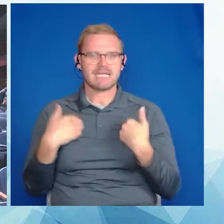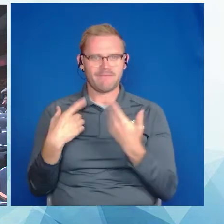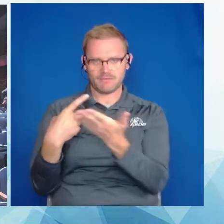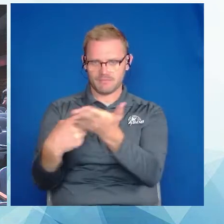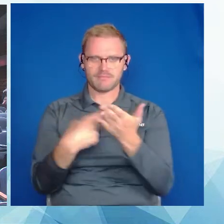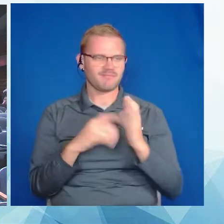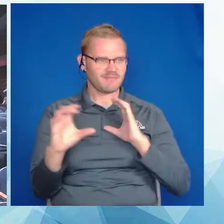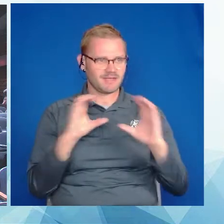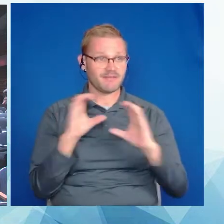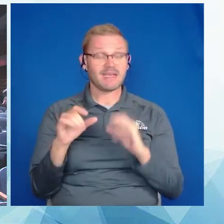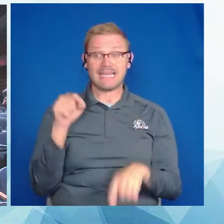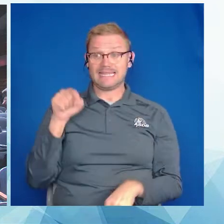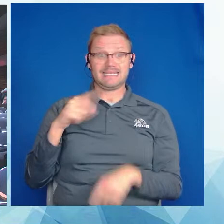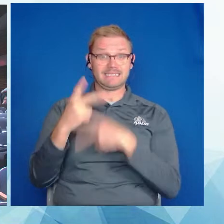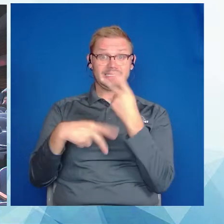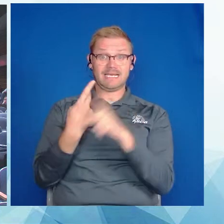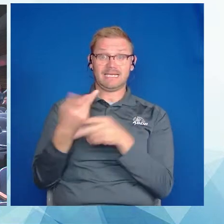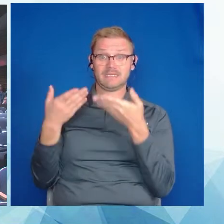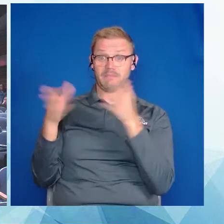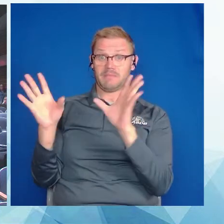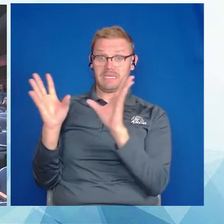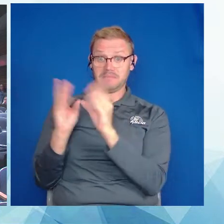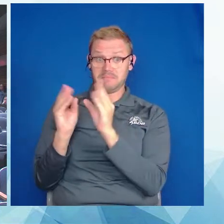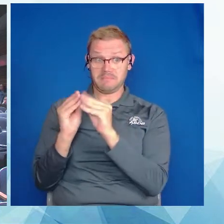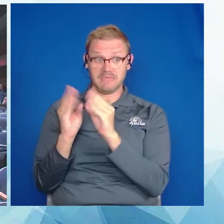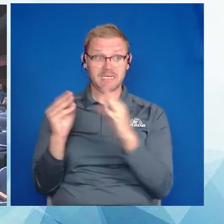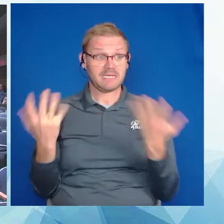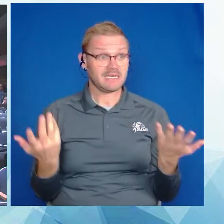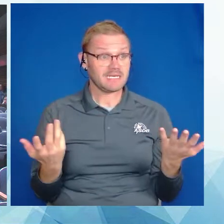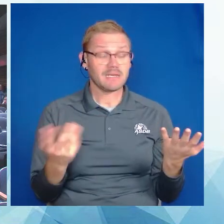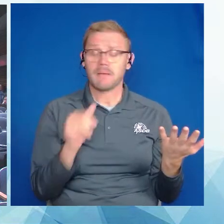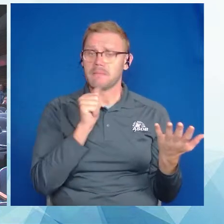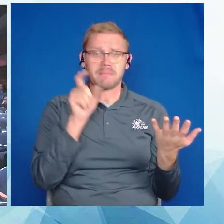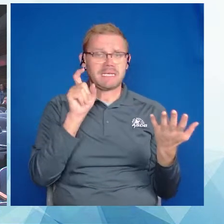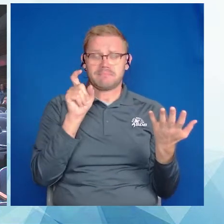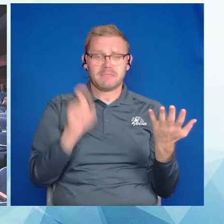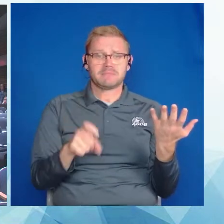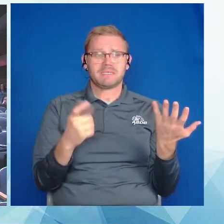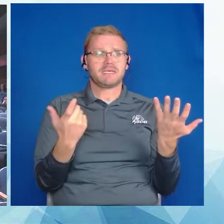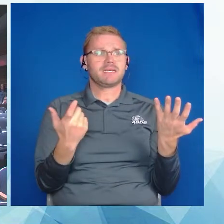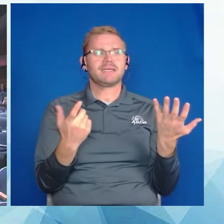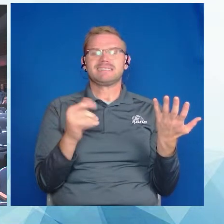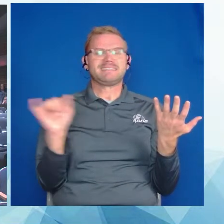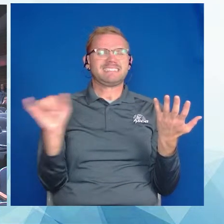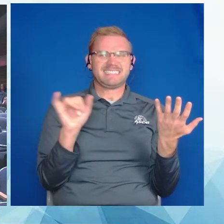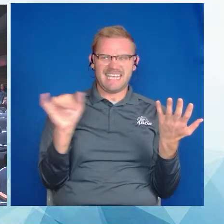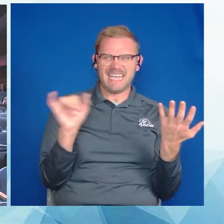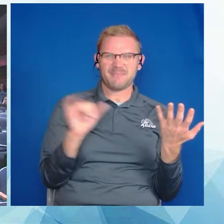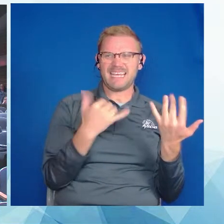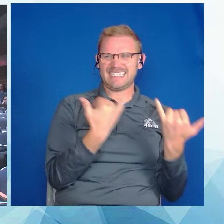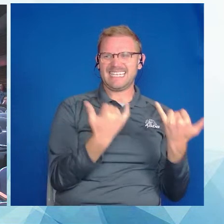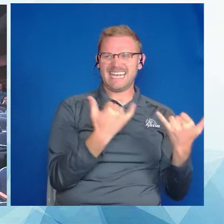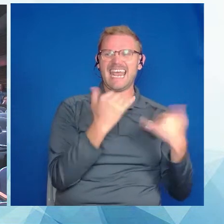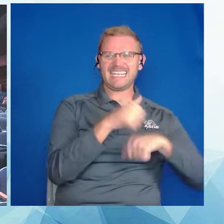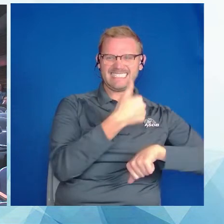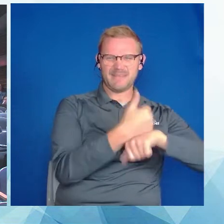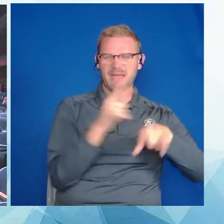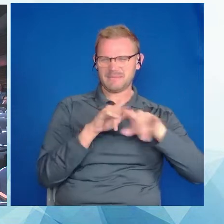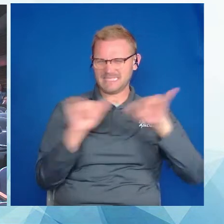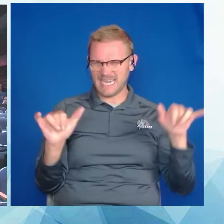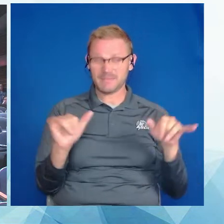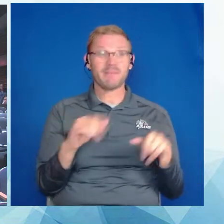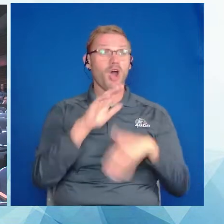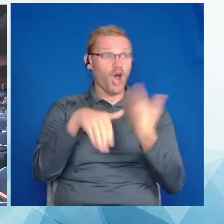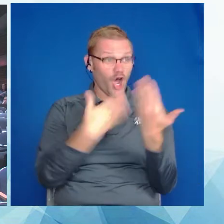And these public meetings do not have to be created at the same time. Unlike a public meeting like today, where everybody's here at the